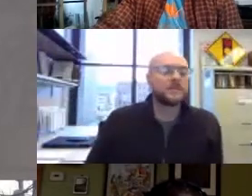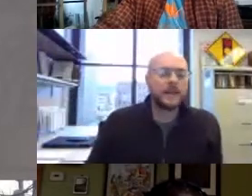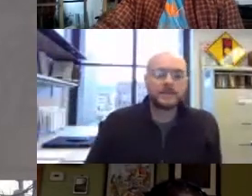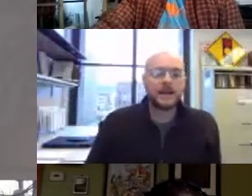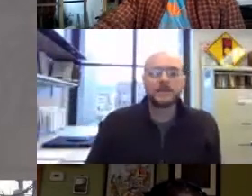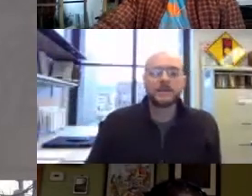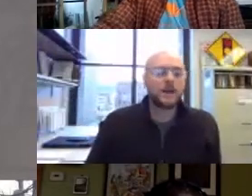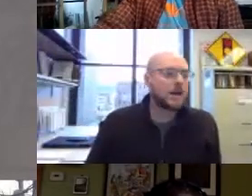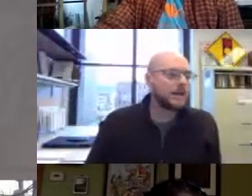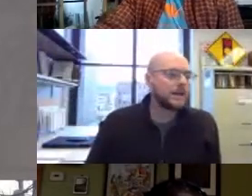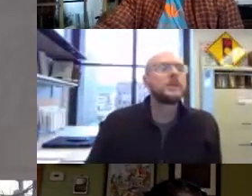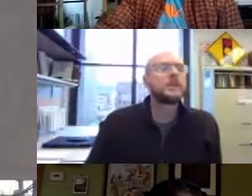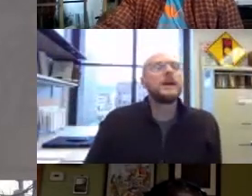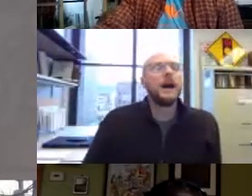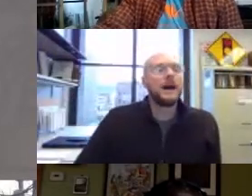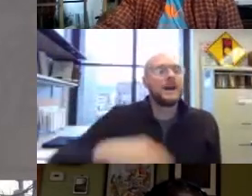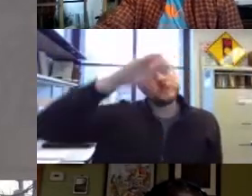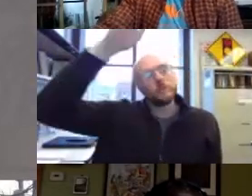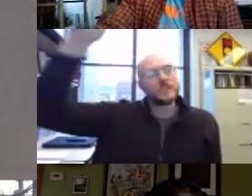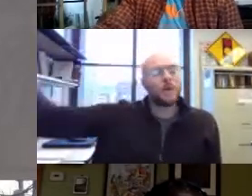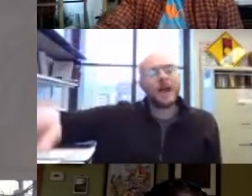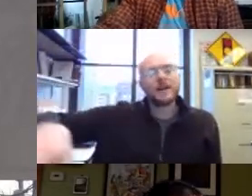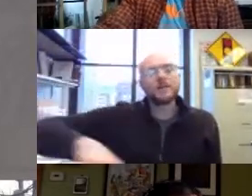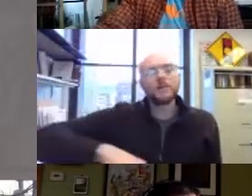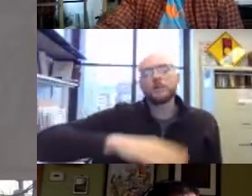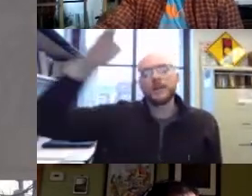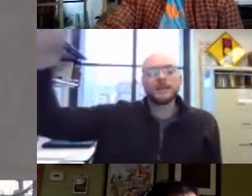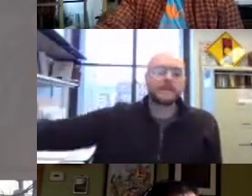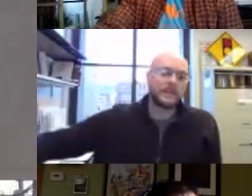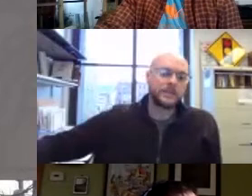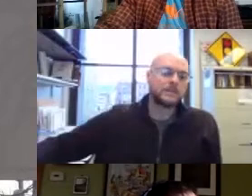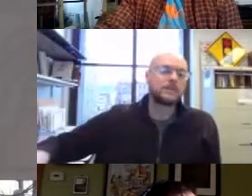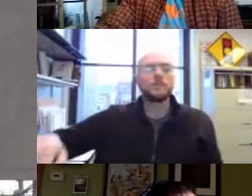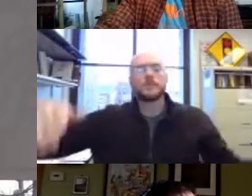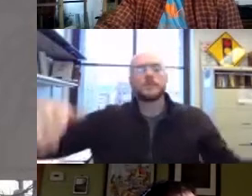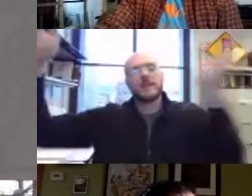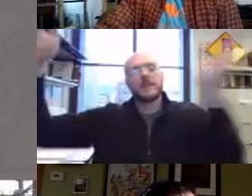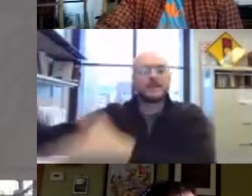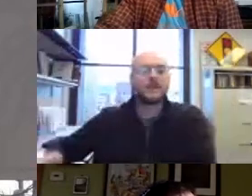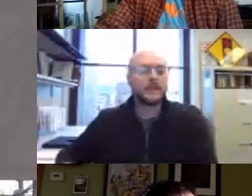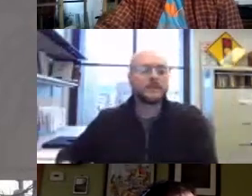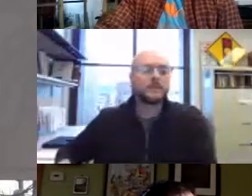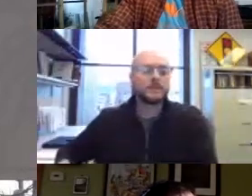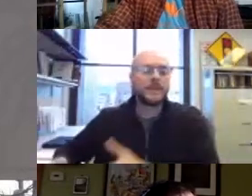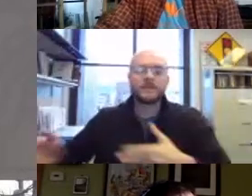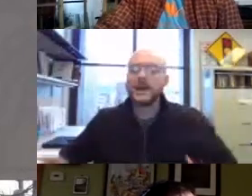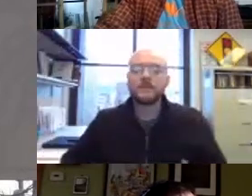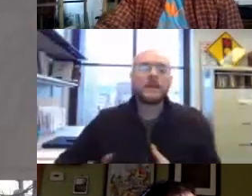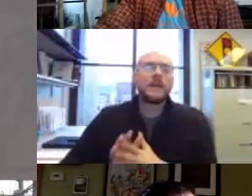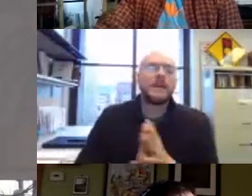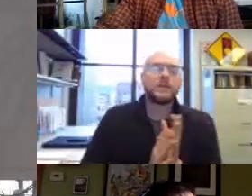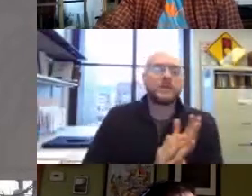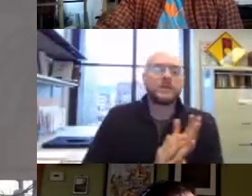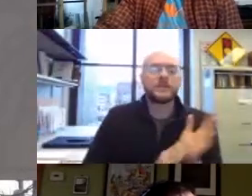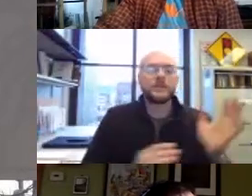all sorts of things, down to the college, down to West Ohio, which will connect to Allegheny Circle, which will connect down into